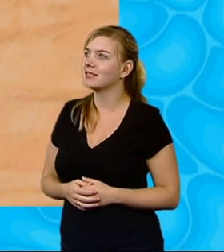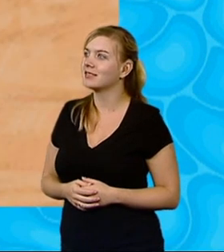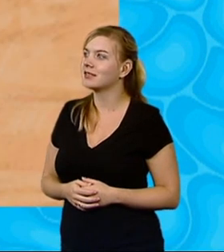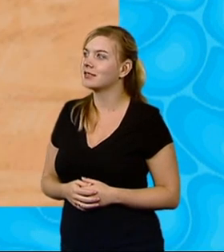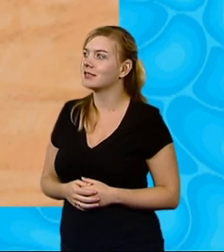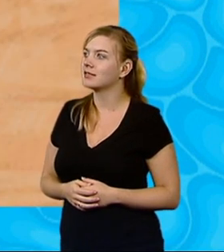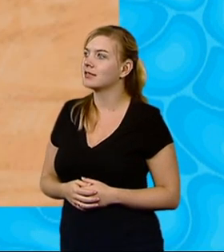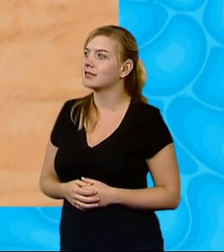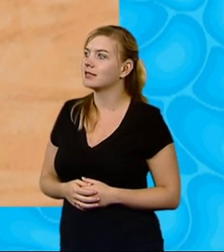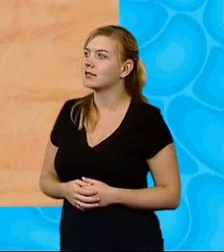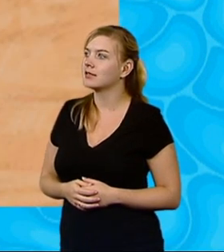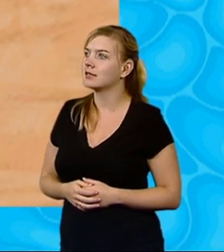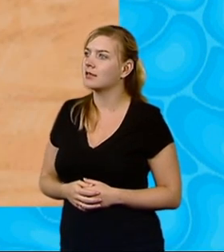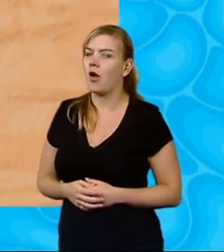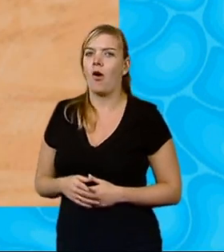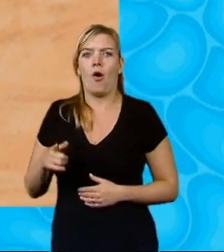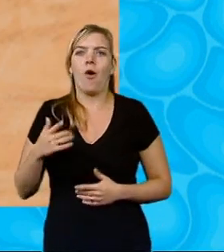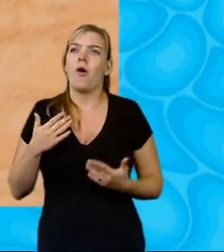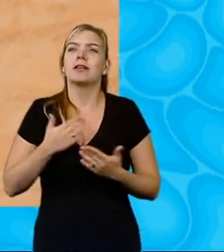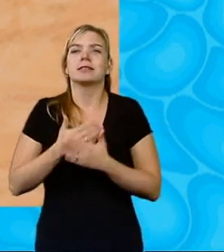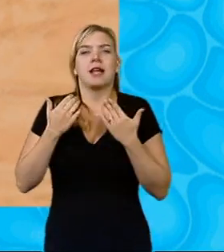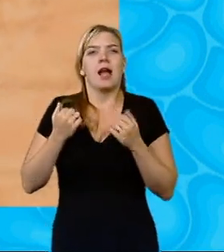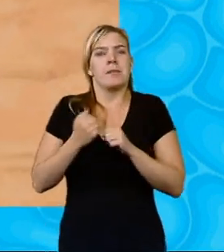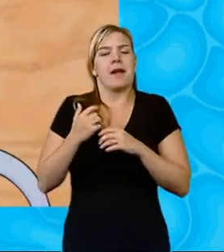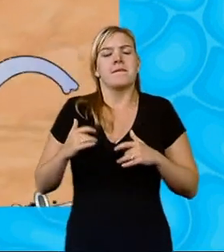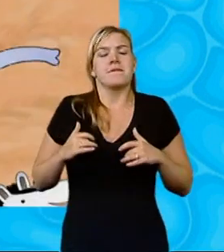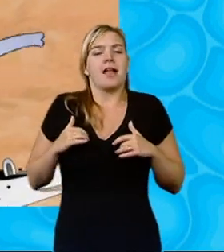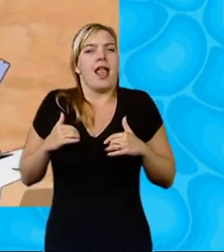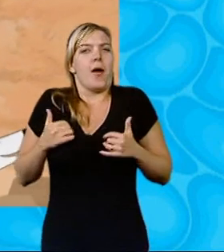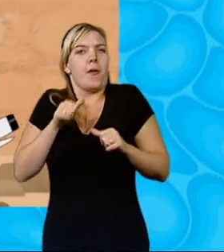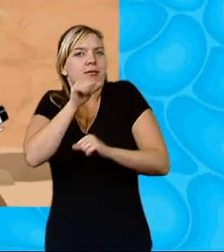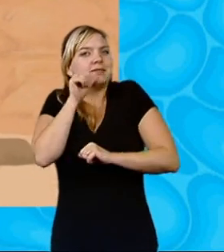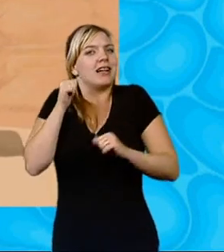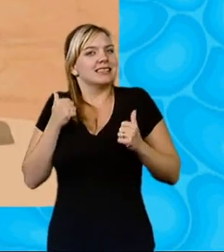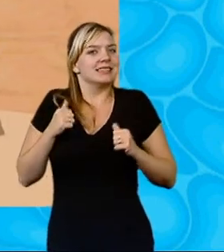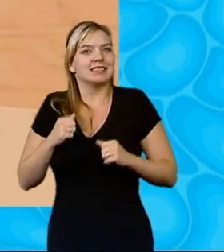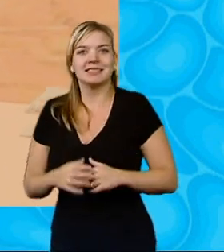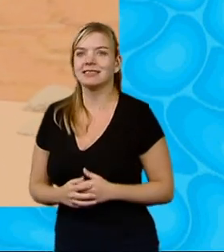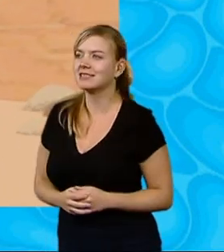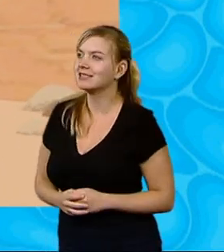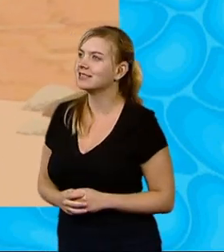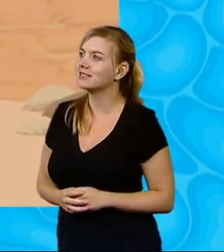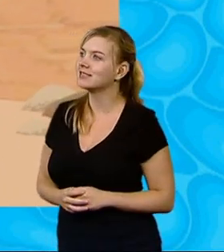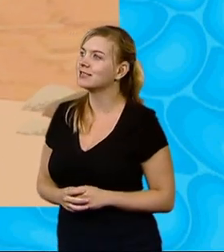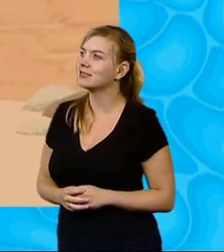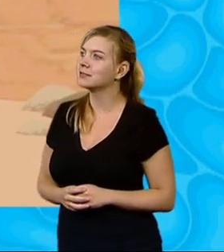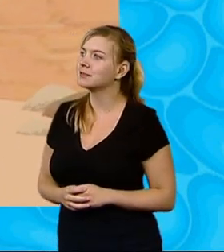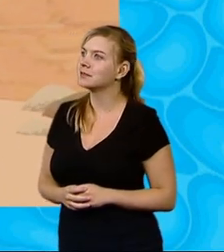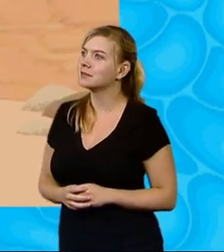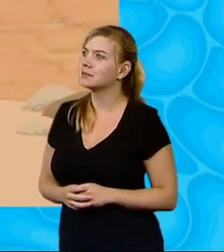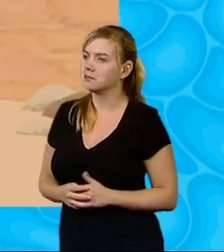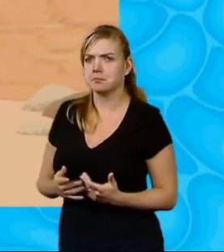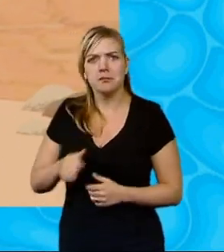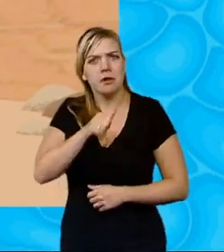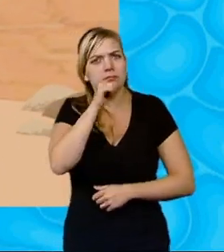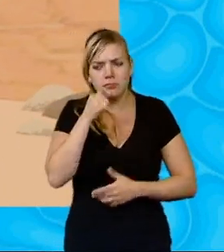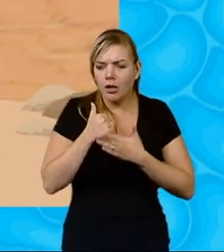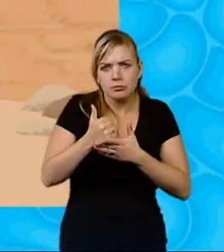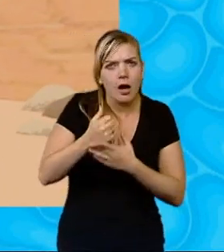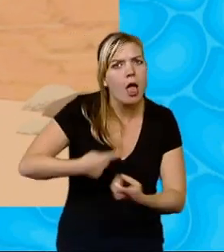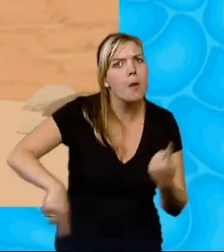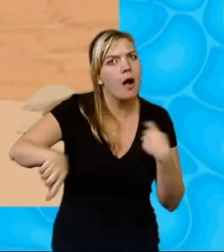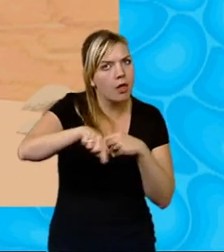Well, that was the sort of day that makes you feel as good as a tomato bug in an Italian restaurant. It feels nice helping